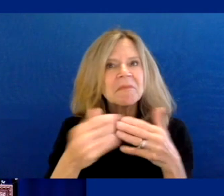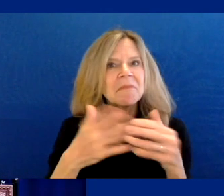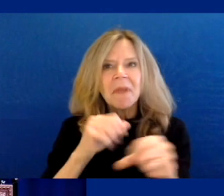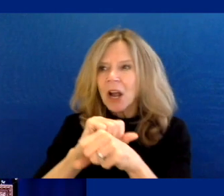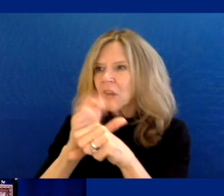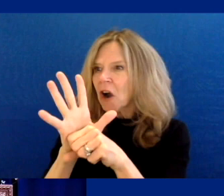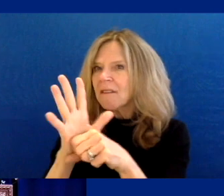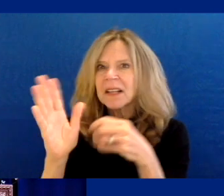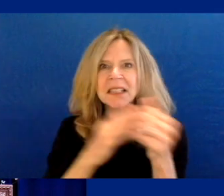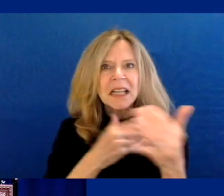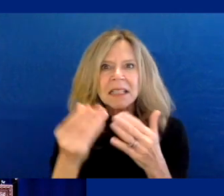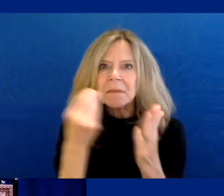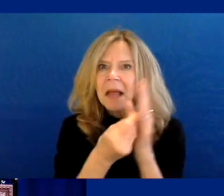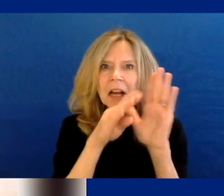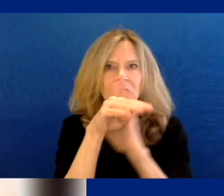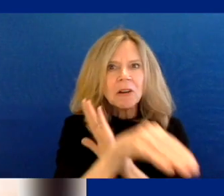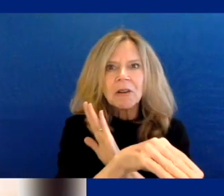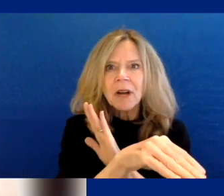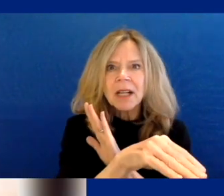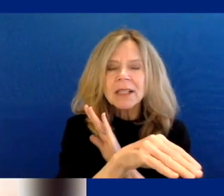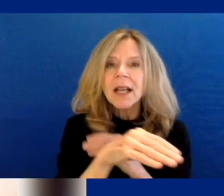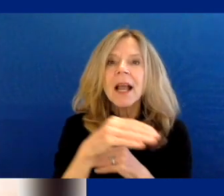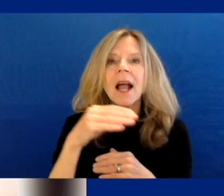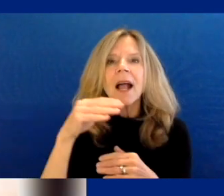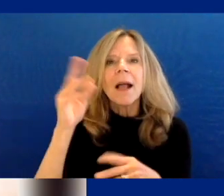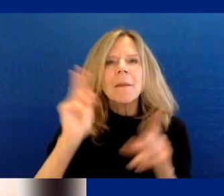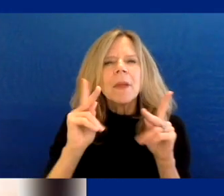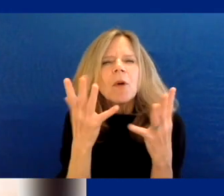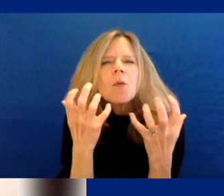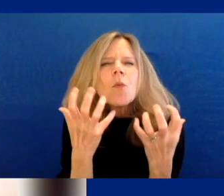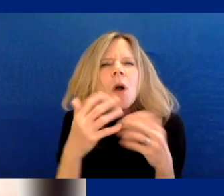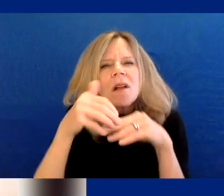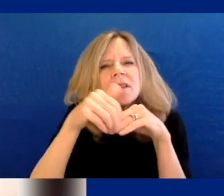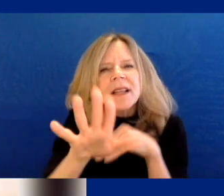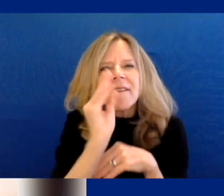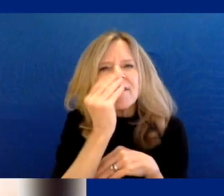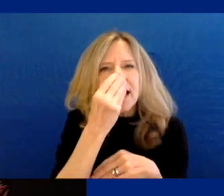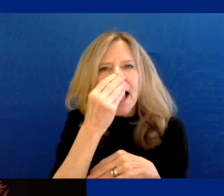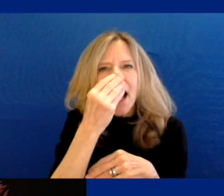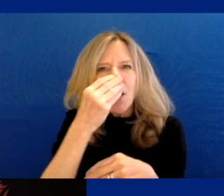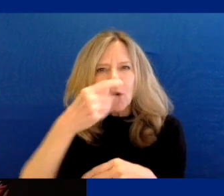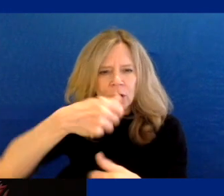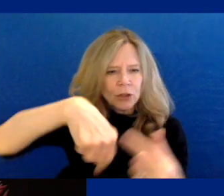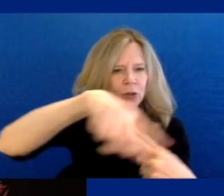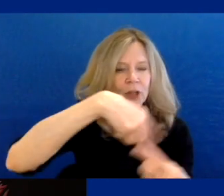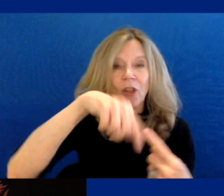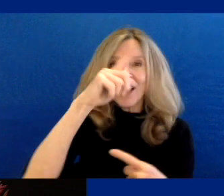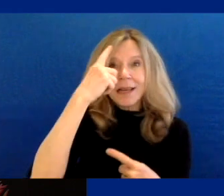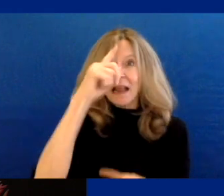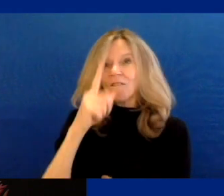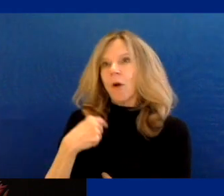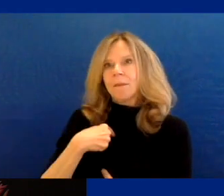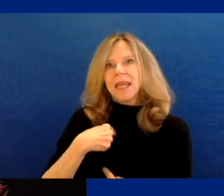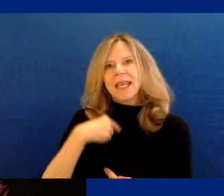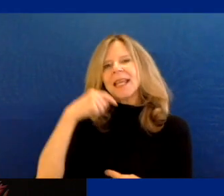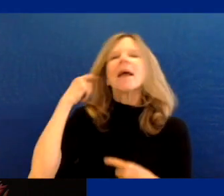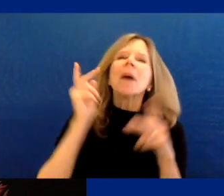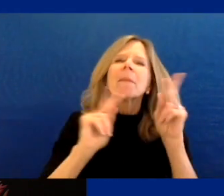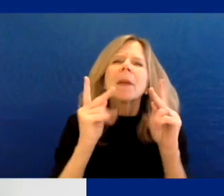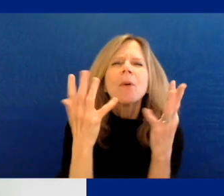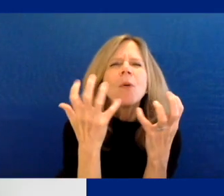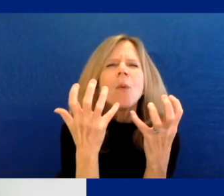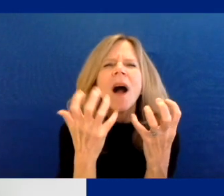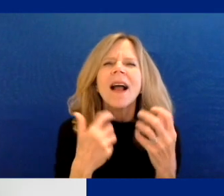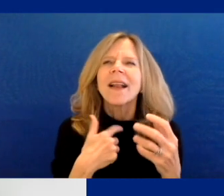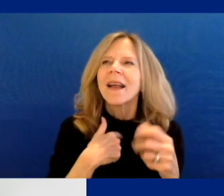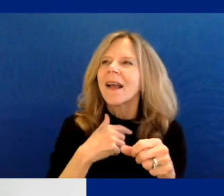the pandemic, it was crucial that people send flowers to each other. Not for me, but for just customers, I